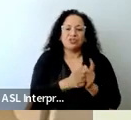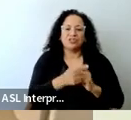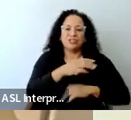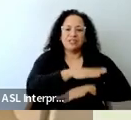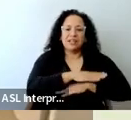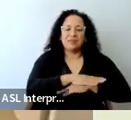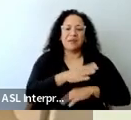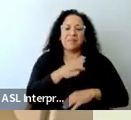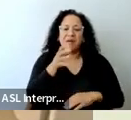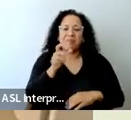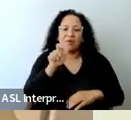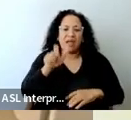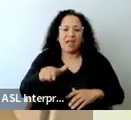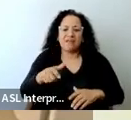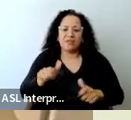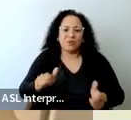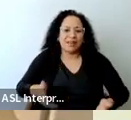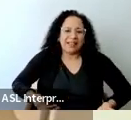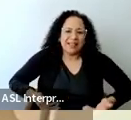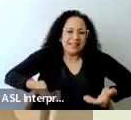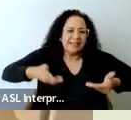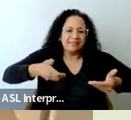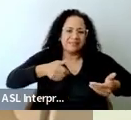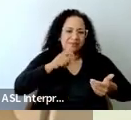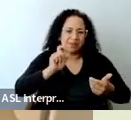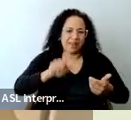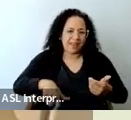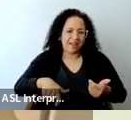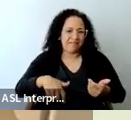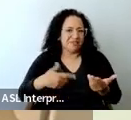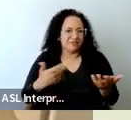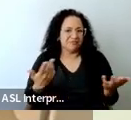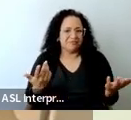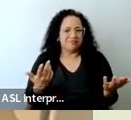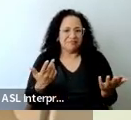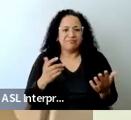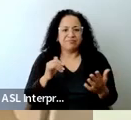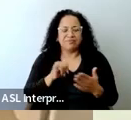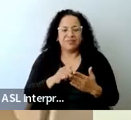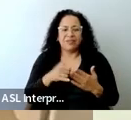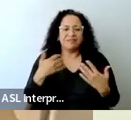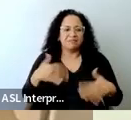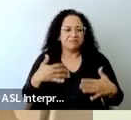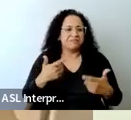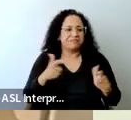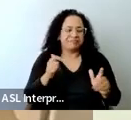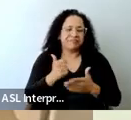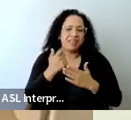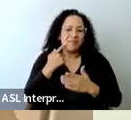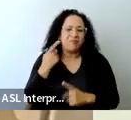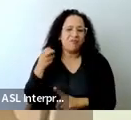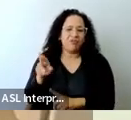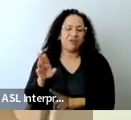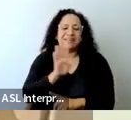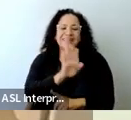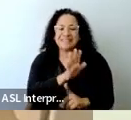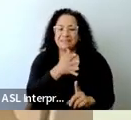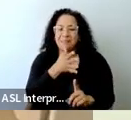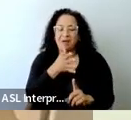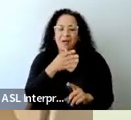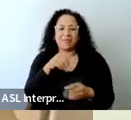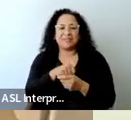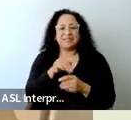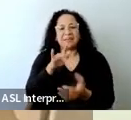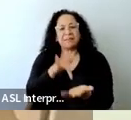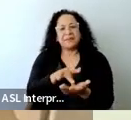his mom doesn't have to do any lifting. So that has been a huge help for her. His mom is in her